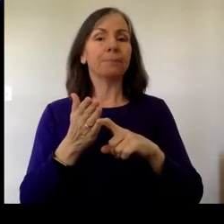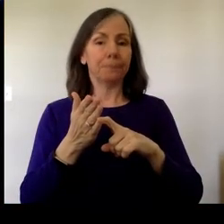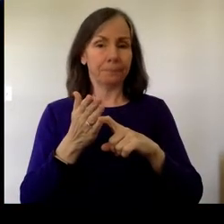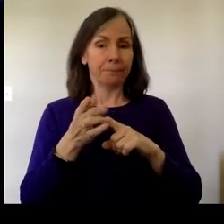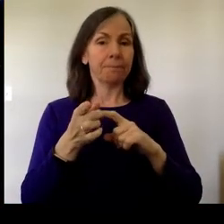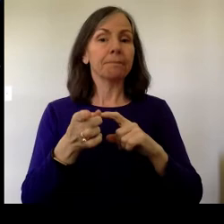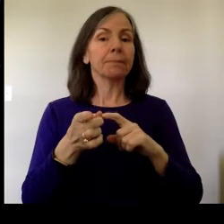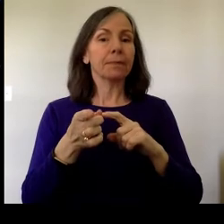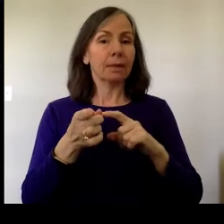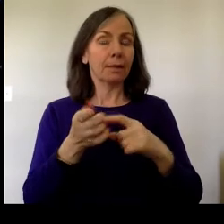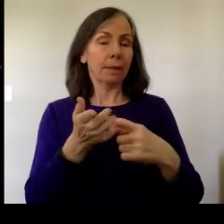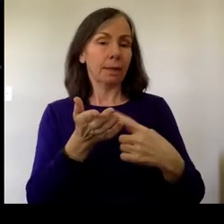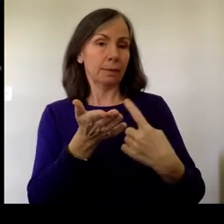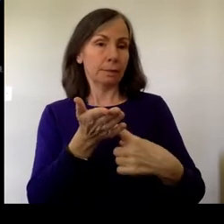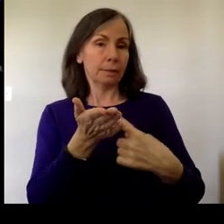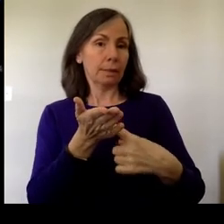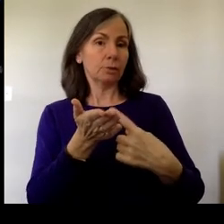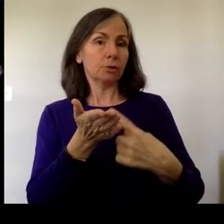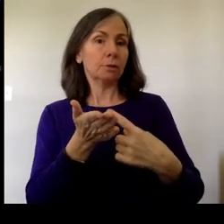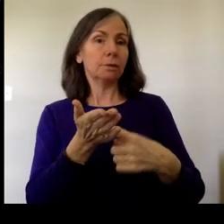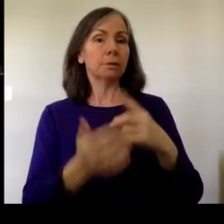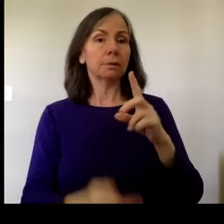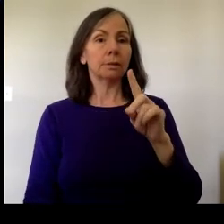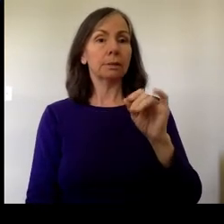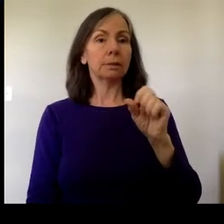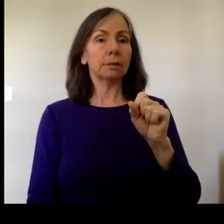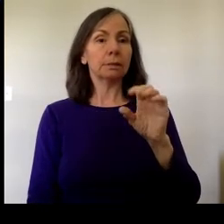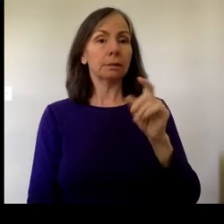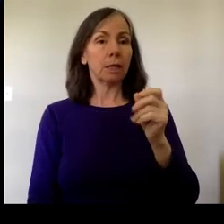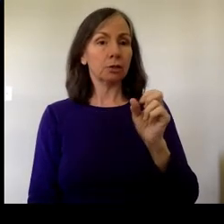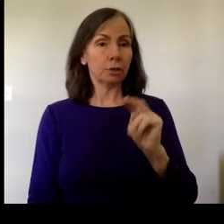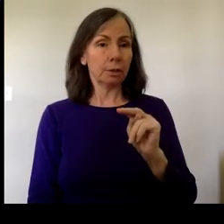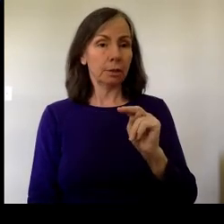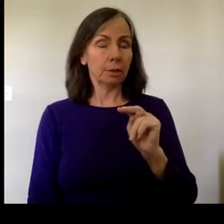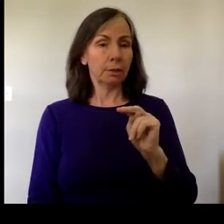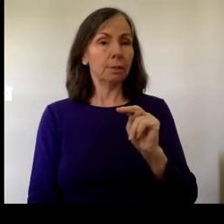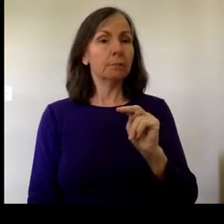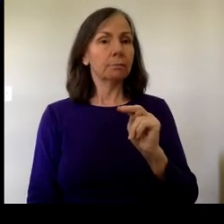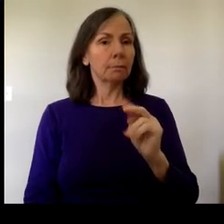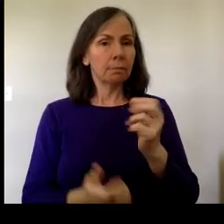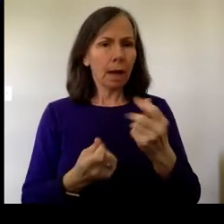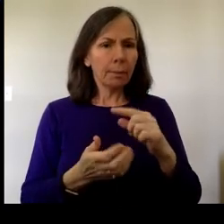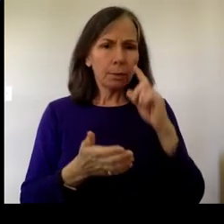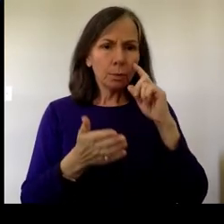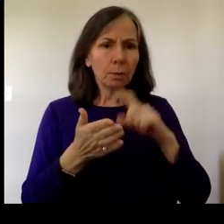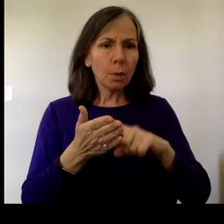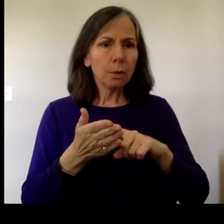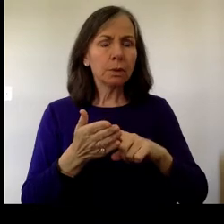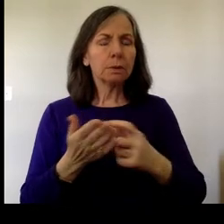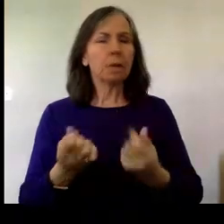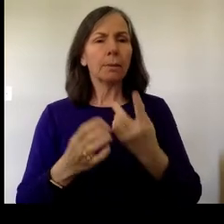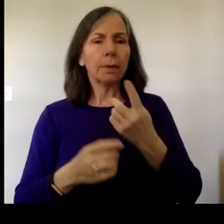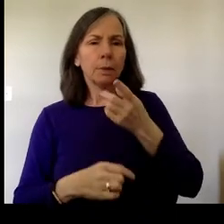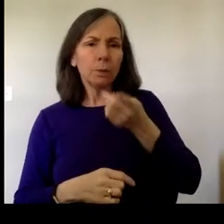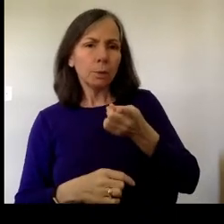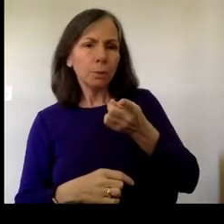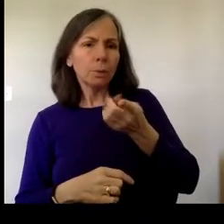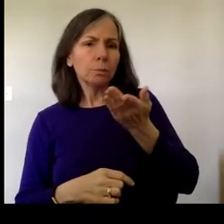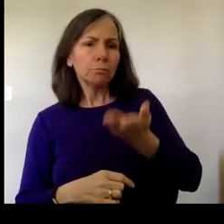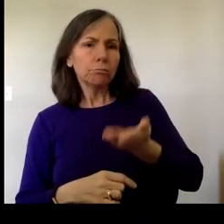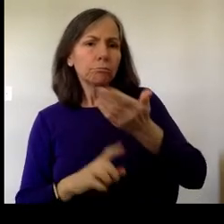Google discussion answering that. How do you notice? How many? Give us some information. How many traits were you dominant for or